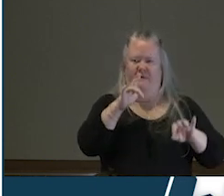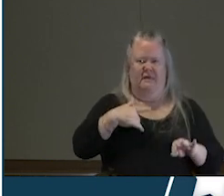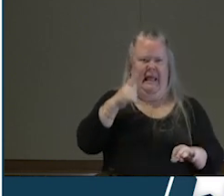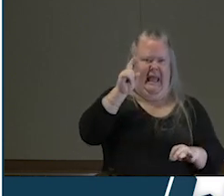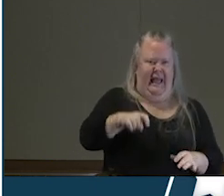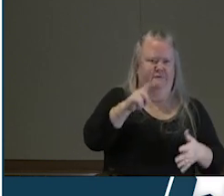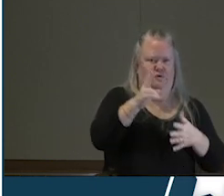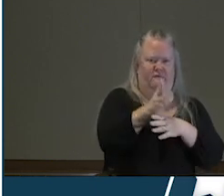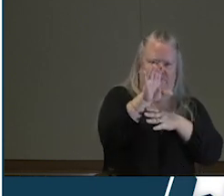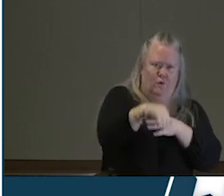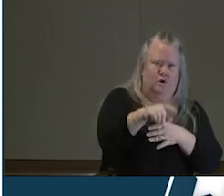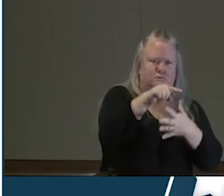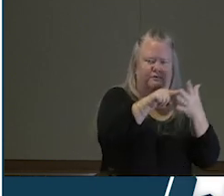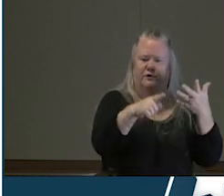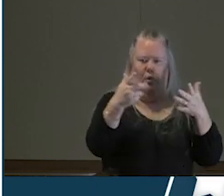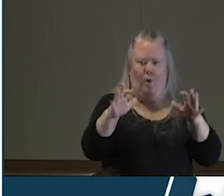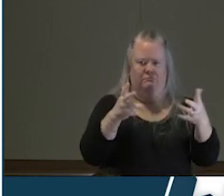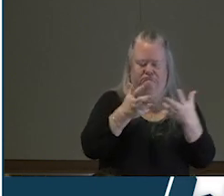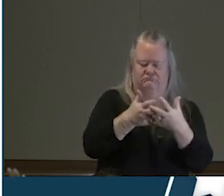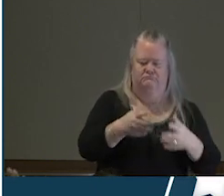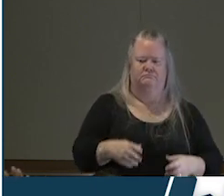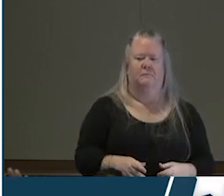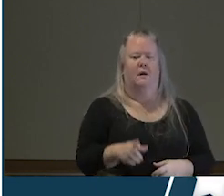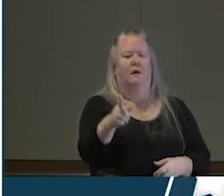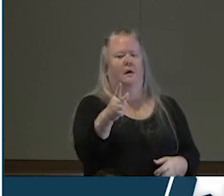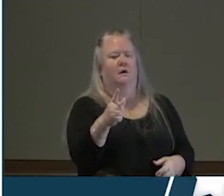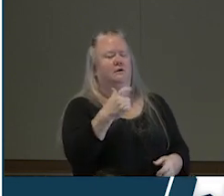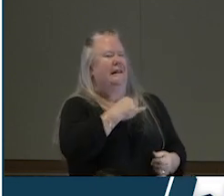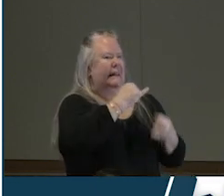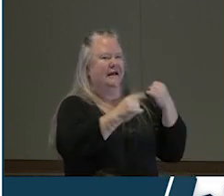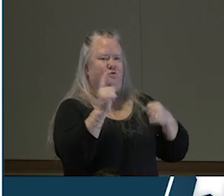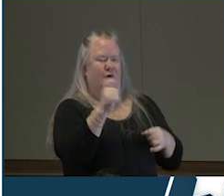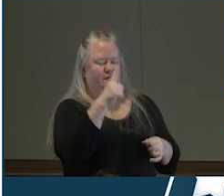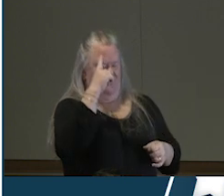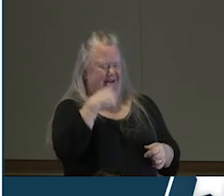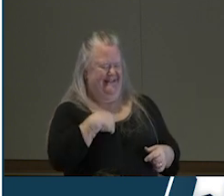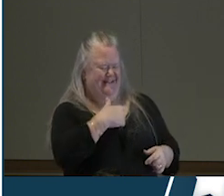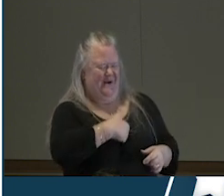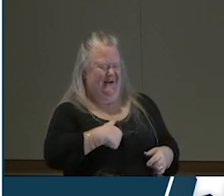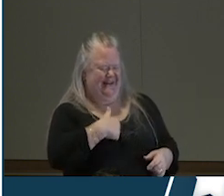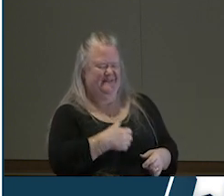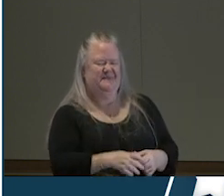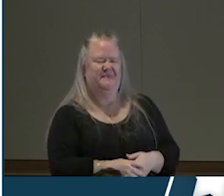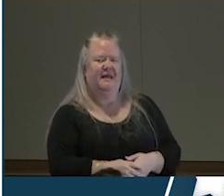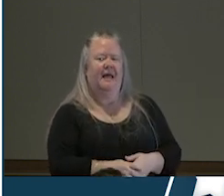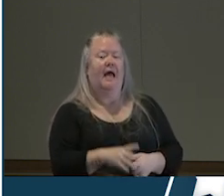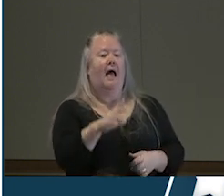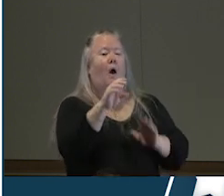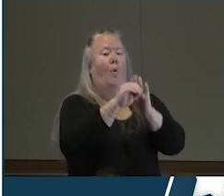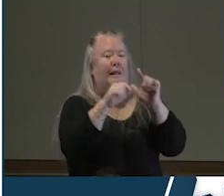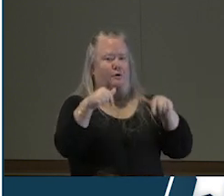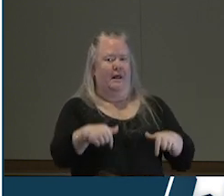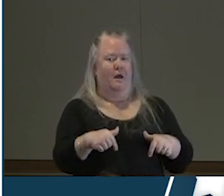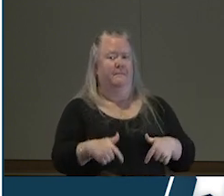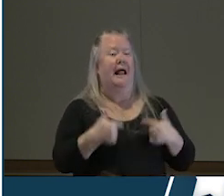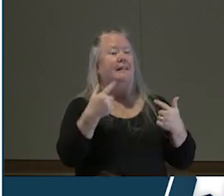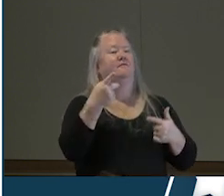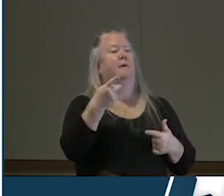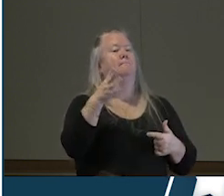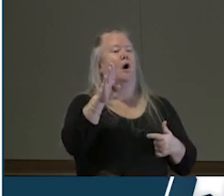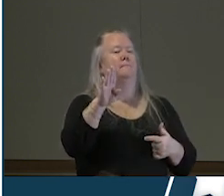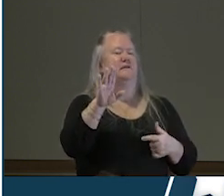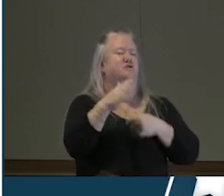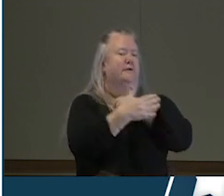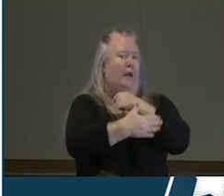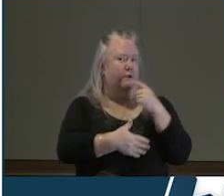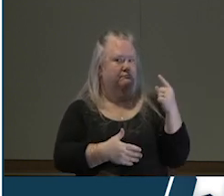they're being forced where they don't want to be. Sorry, last question for me. I'm in Orlando right now, but I live in Palm Beach County.